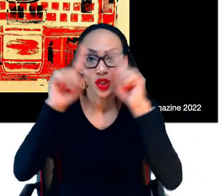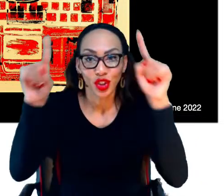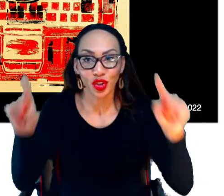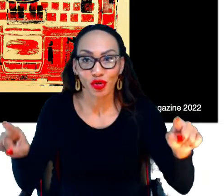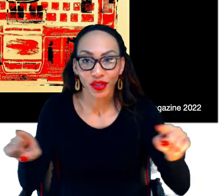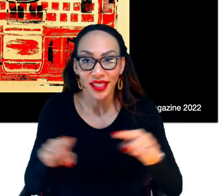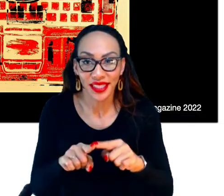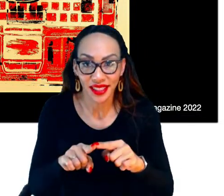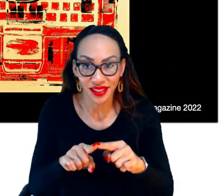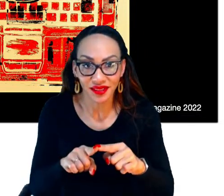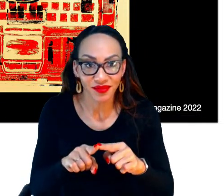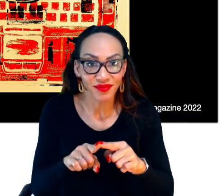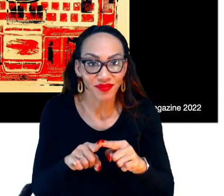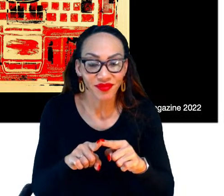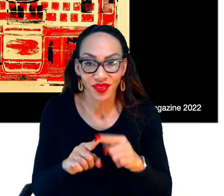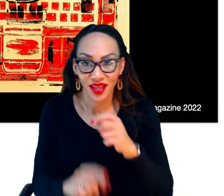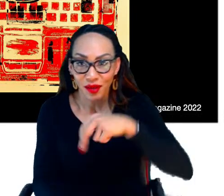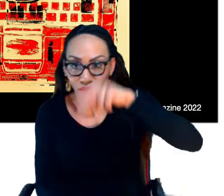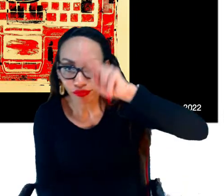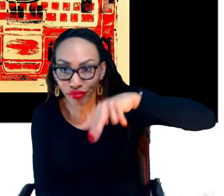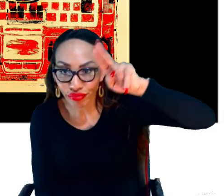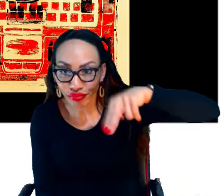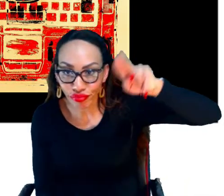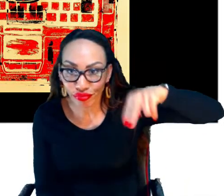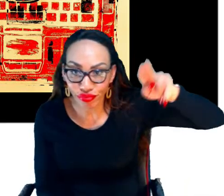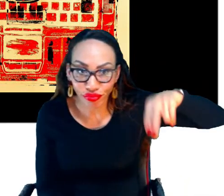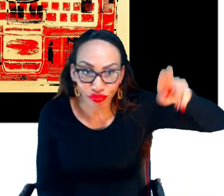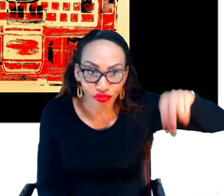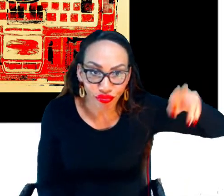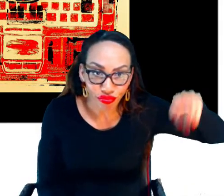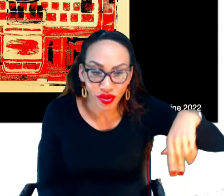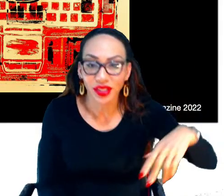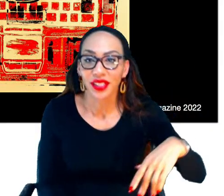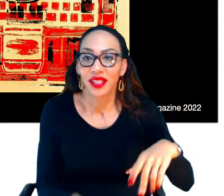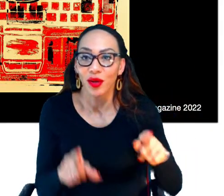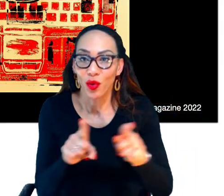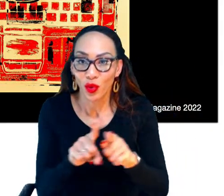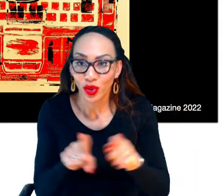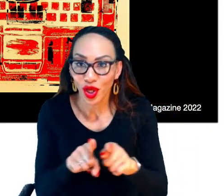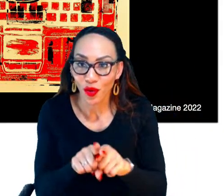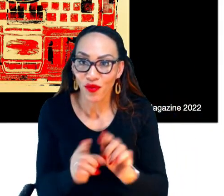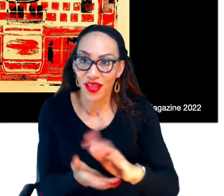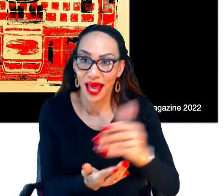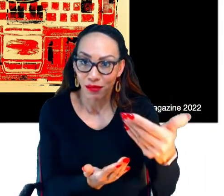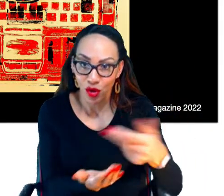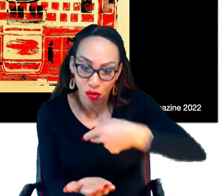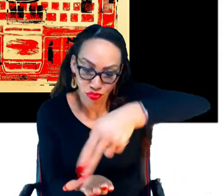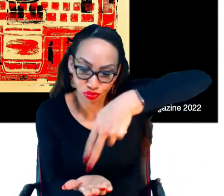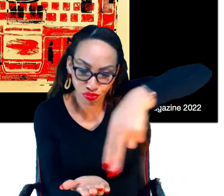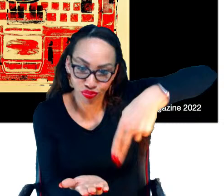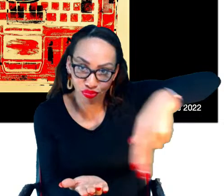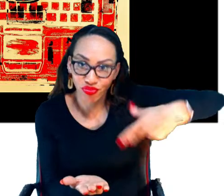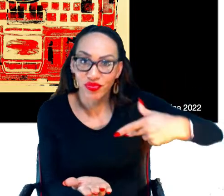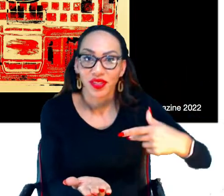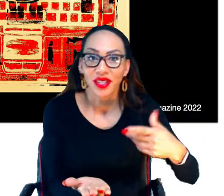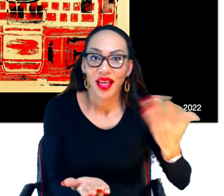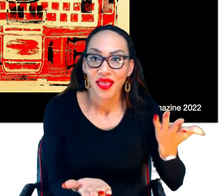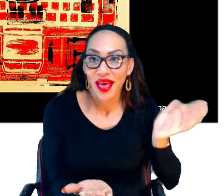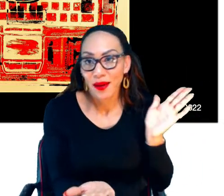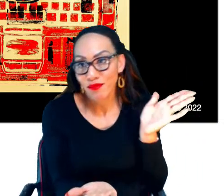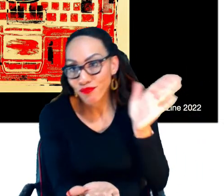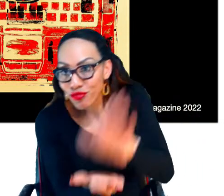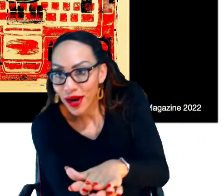sort of inking up the surface of the laptop, and then taking a print off it.